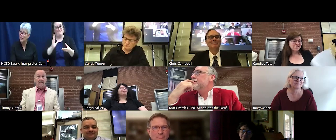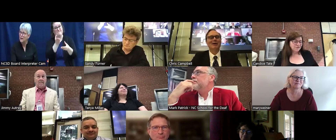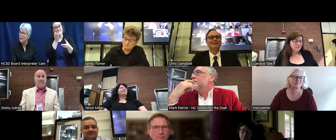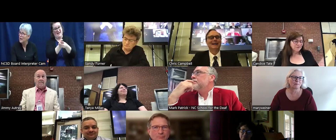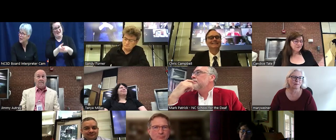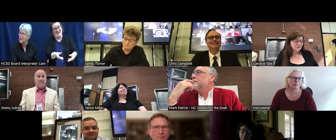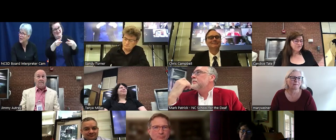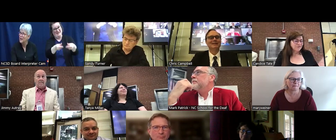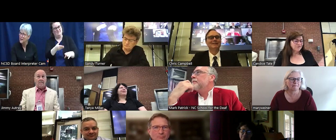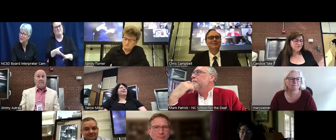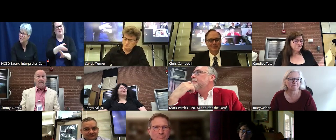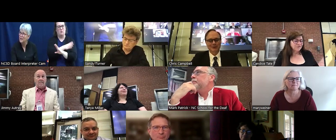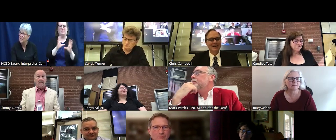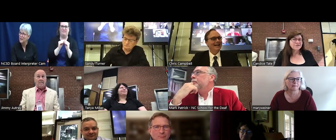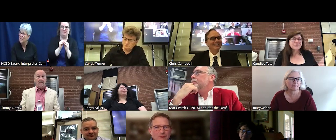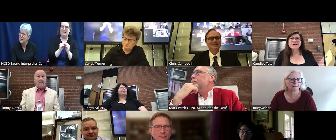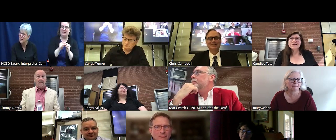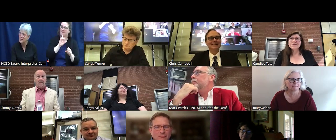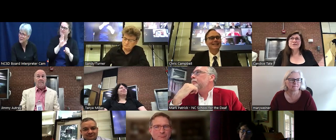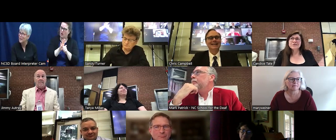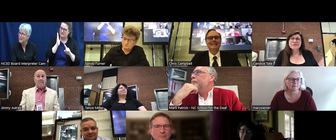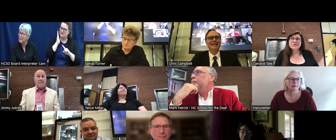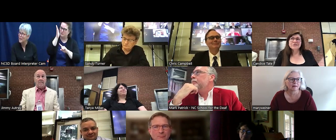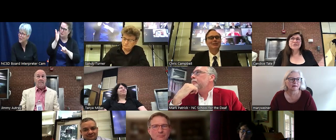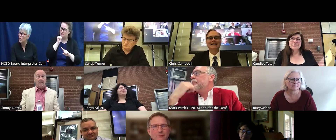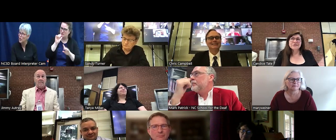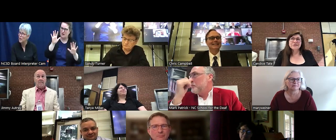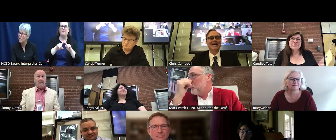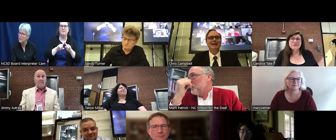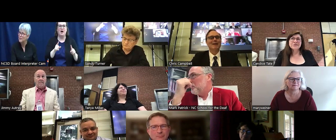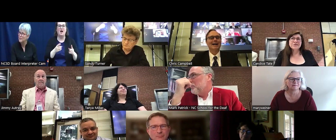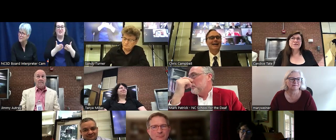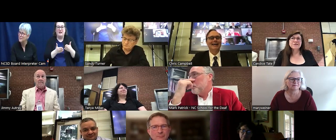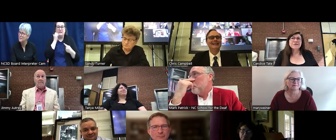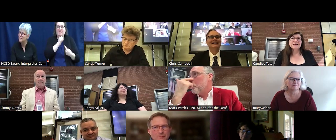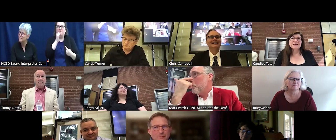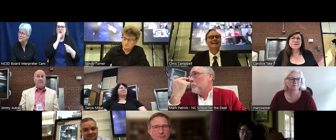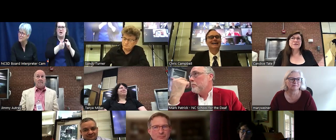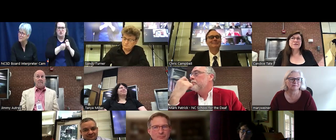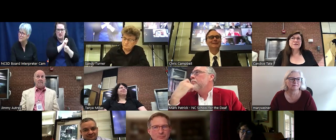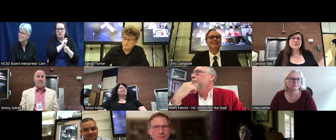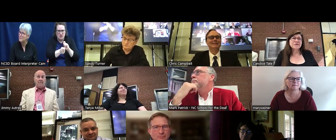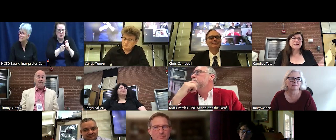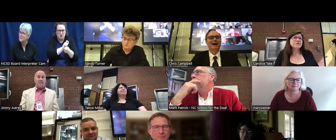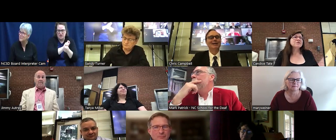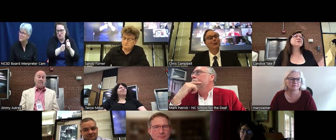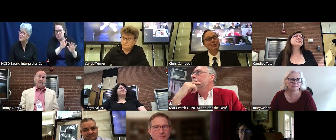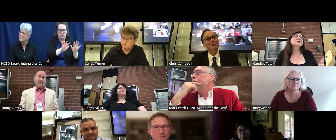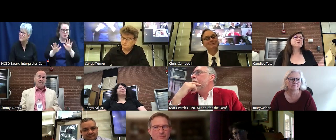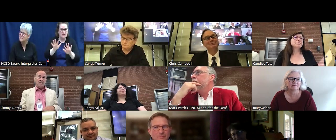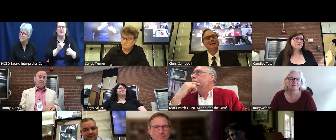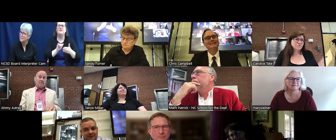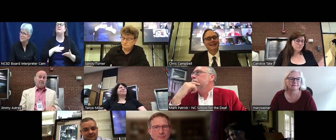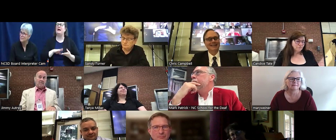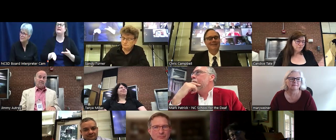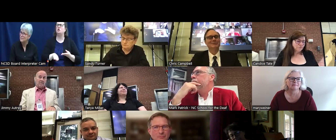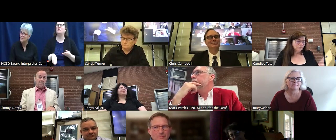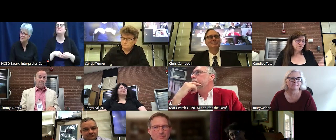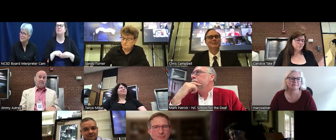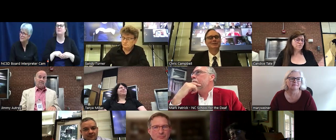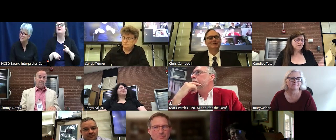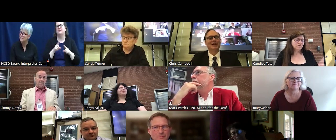I promise not to in the future. It's just that things keep changing day by day. And that's my excuse. But yeah,